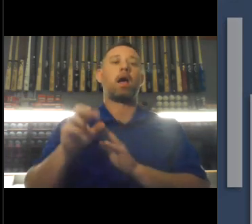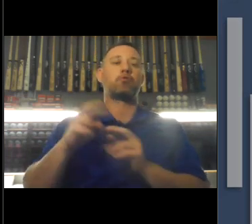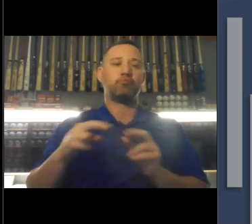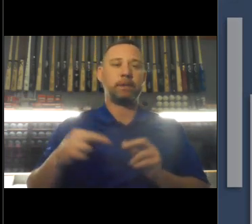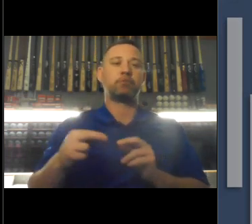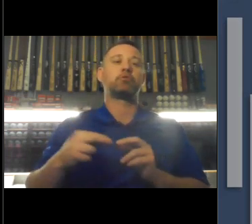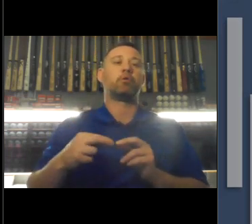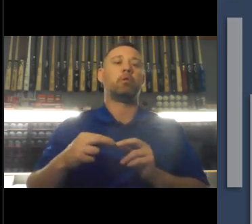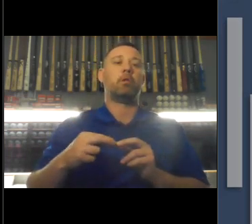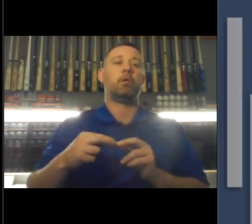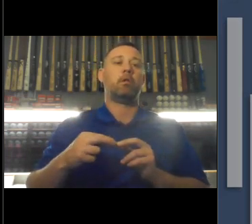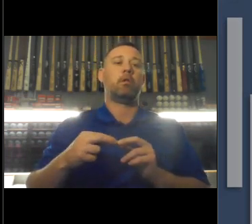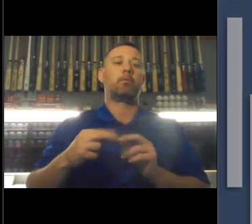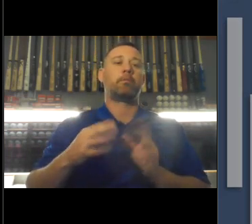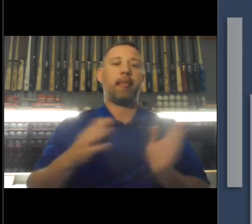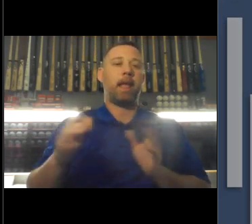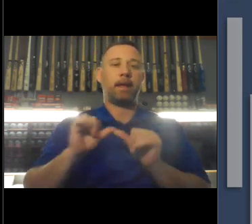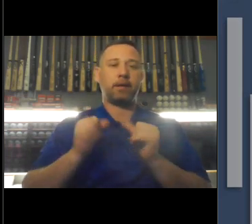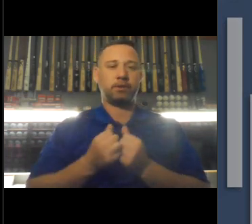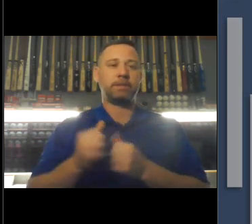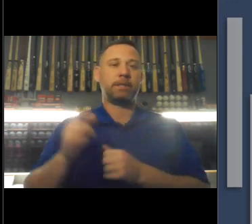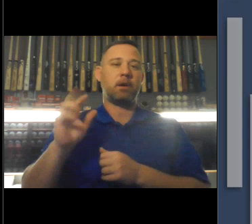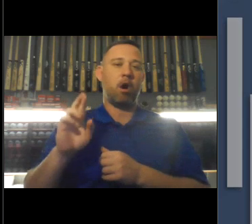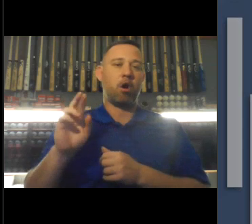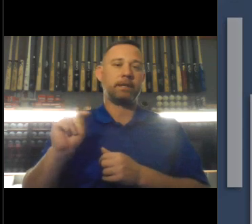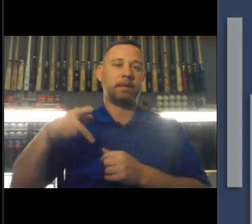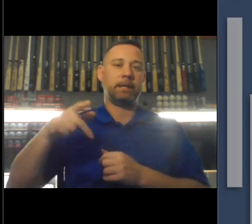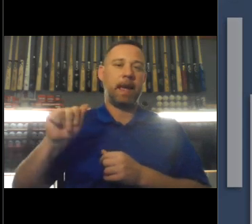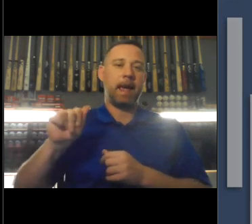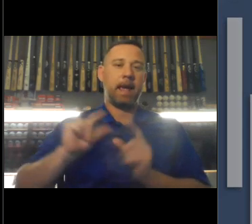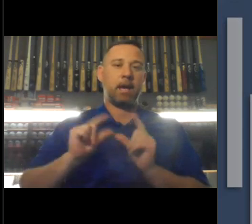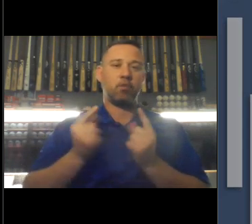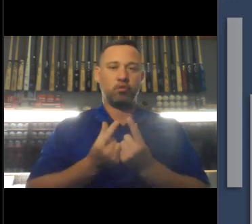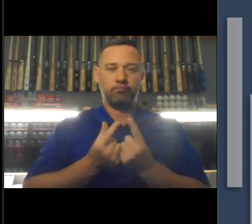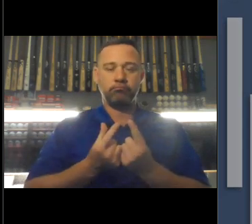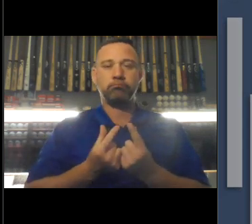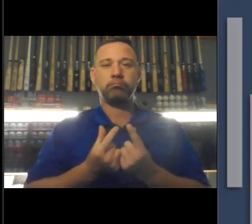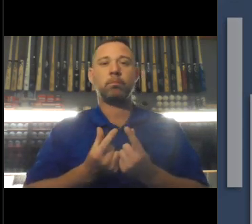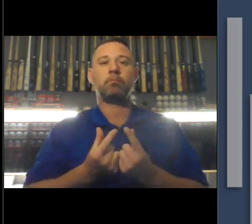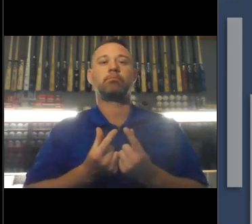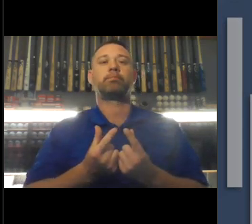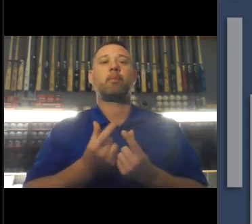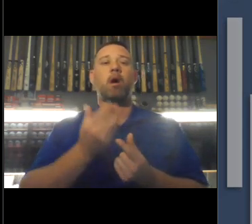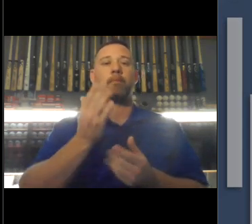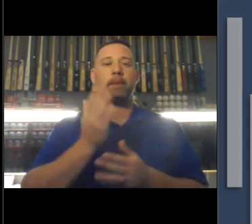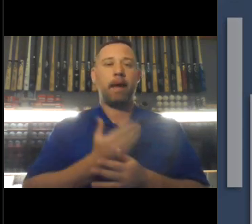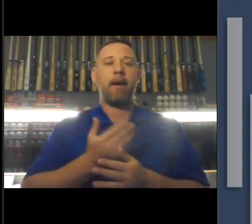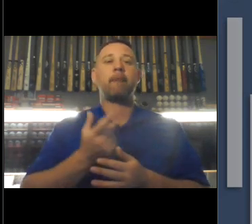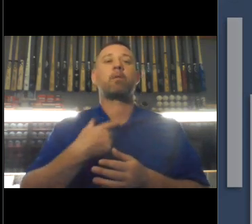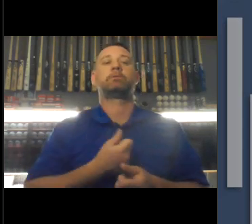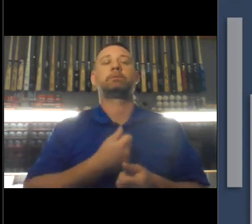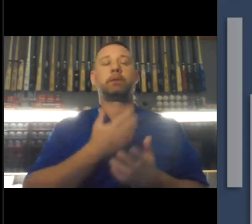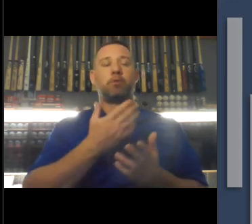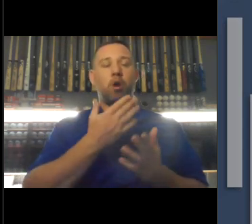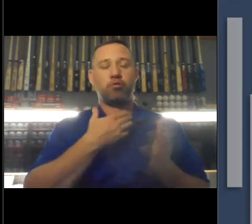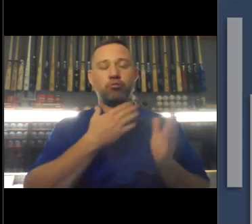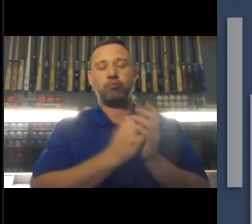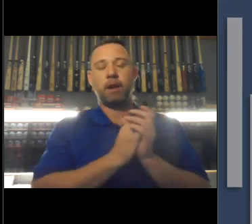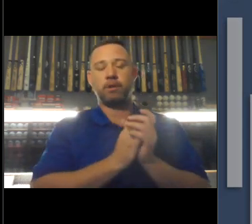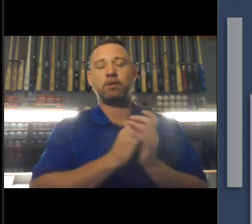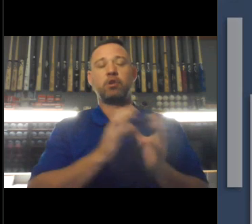Planning Agencies, or the RTPA group. And so on behalf of the group, I'd like to extend our congratulations